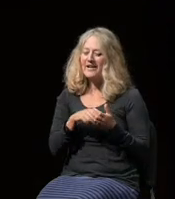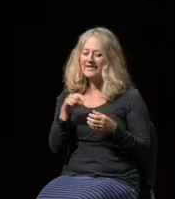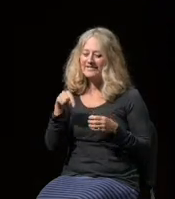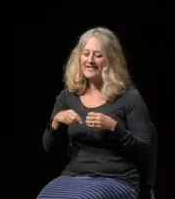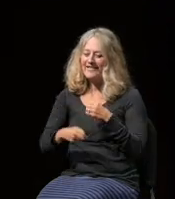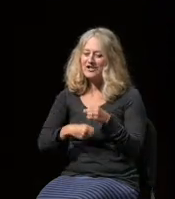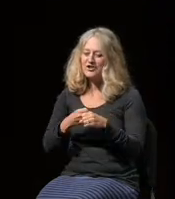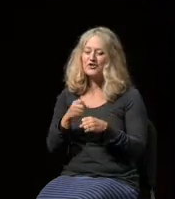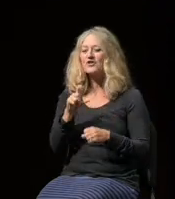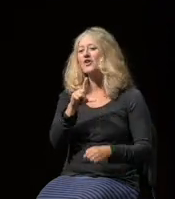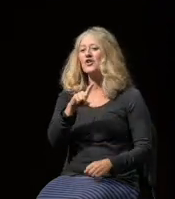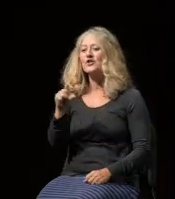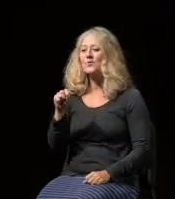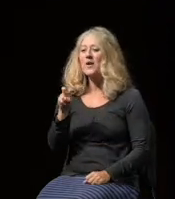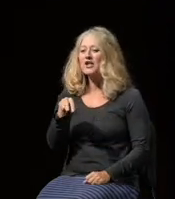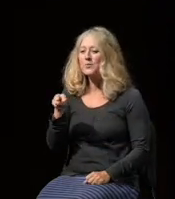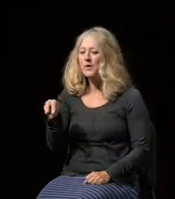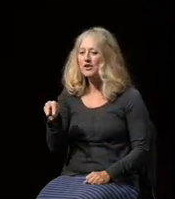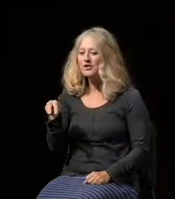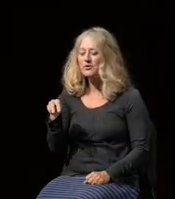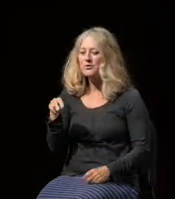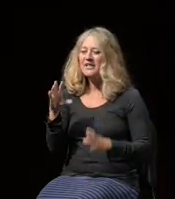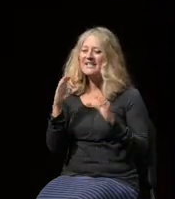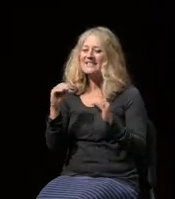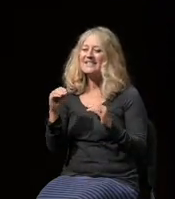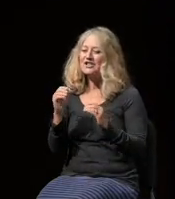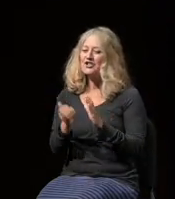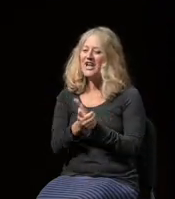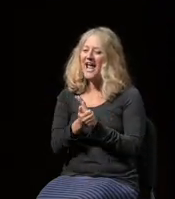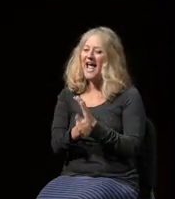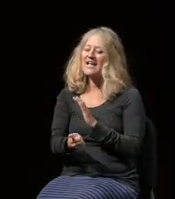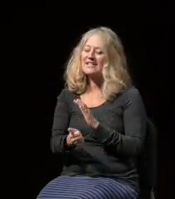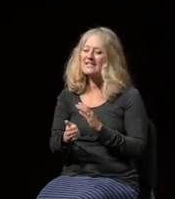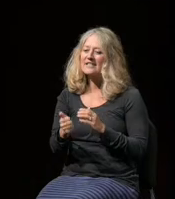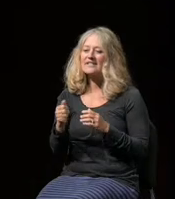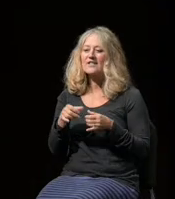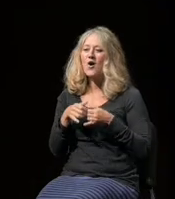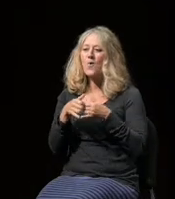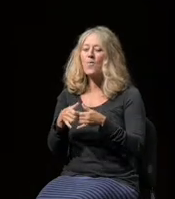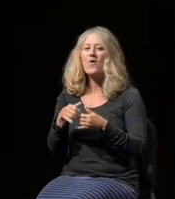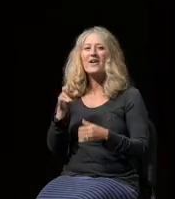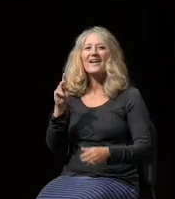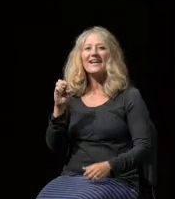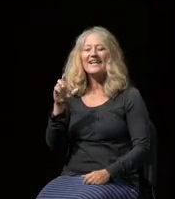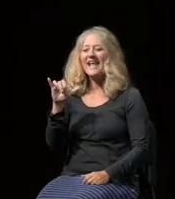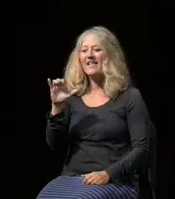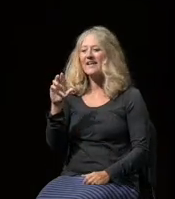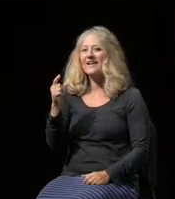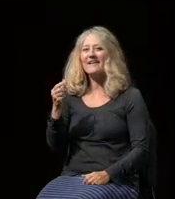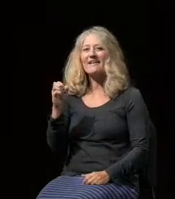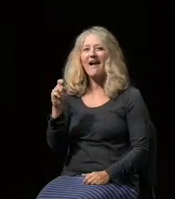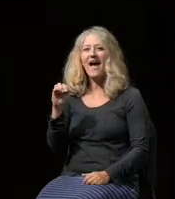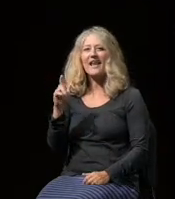year's 2022 Teaching Excellence Award winner, Kelly Gottlieb.